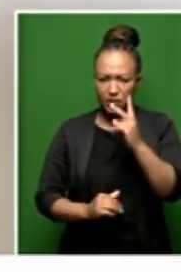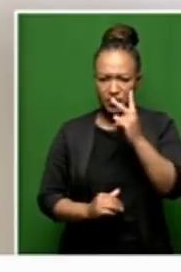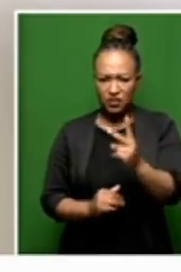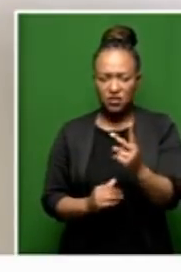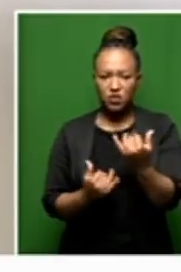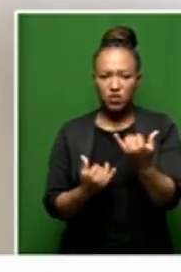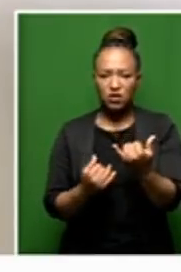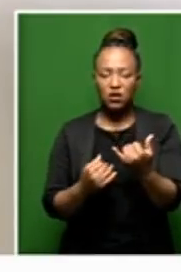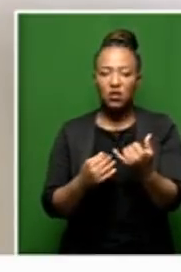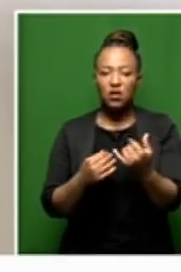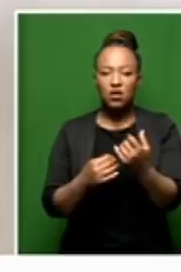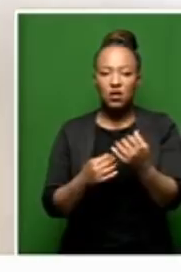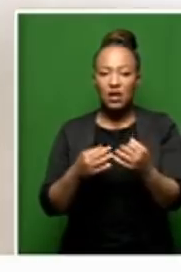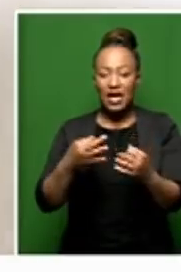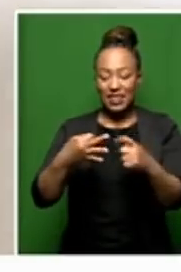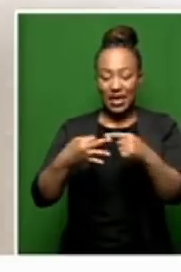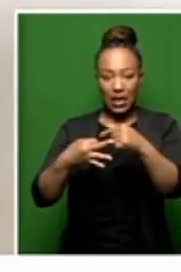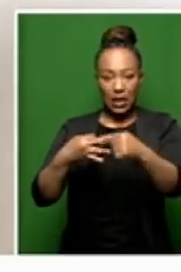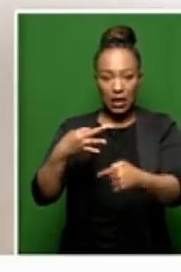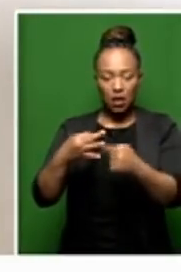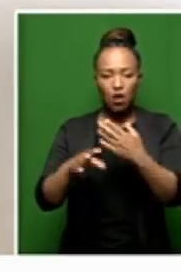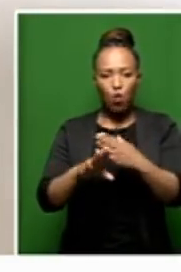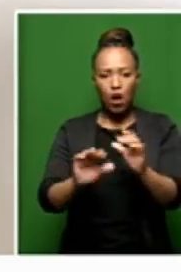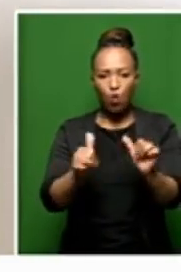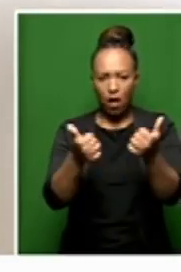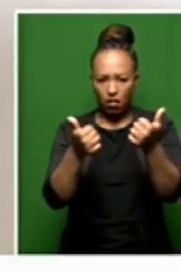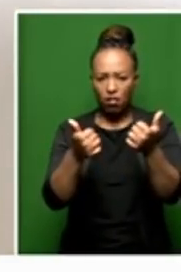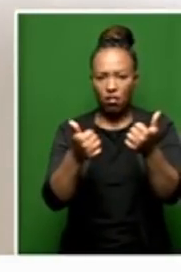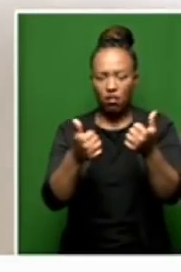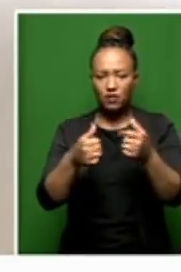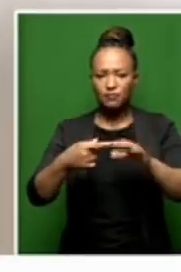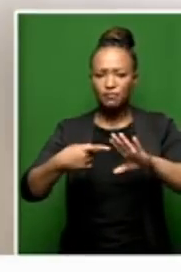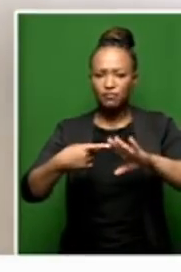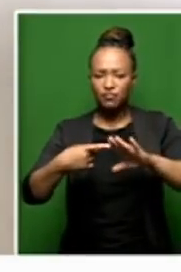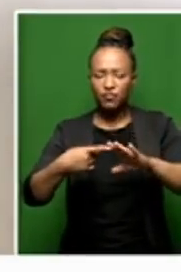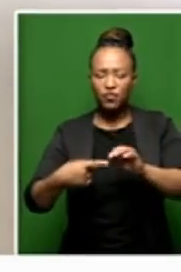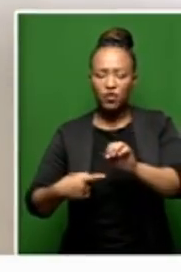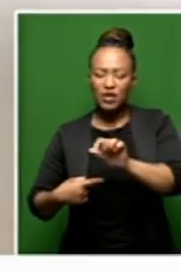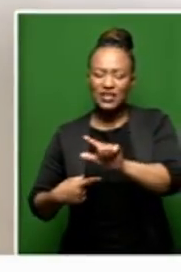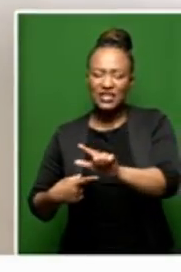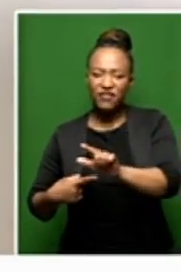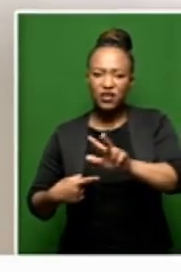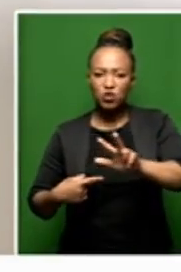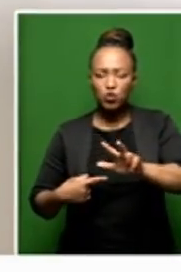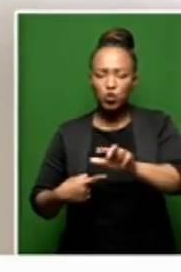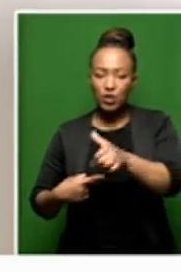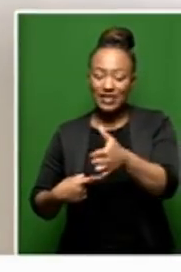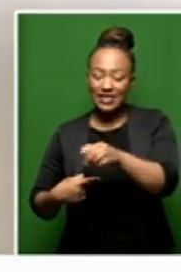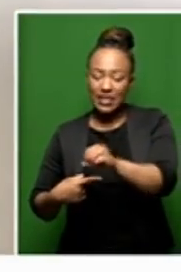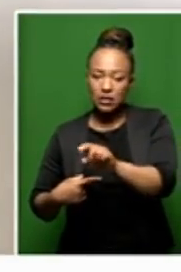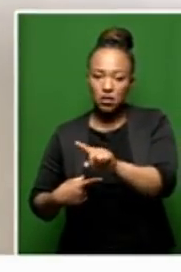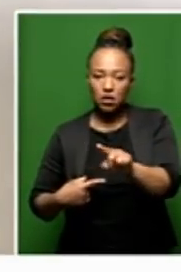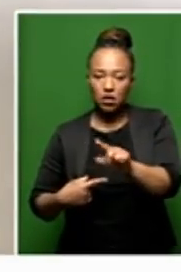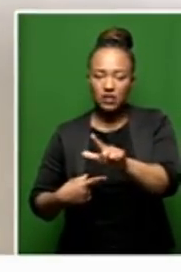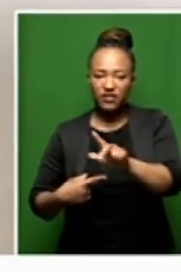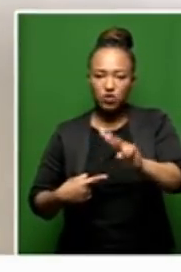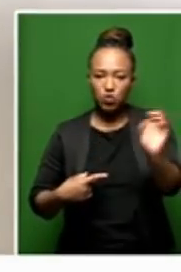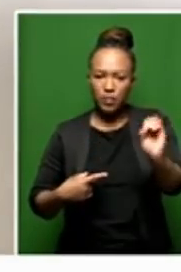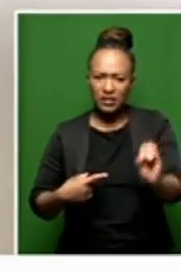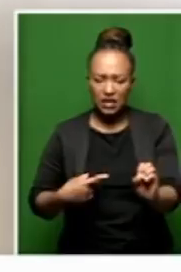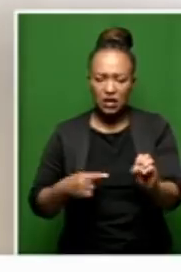there are 3 things that are working so far for us. One is that 60 to 70% of South Africans